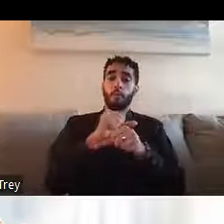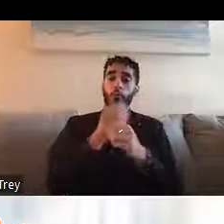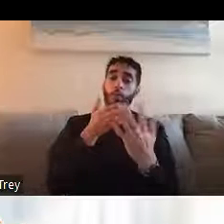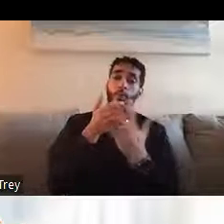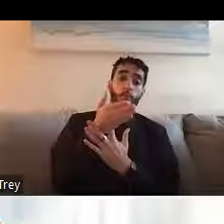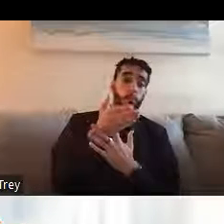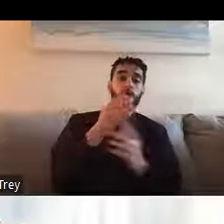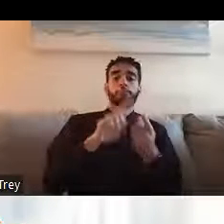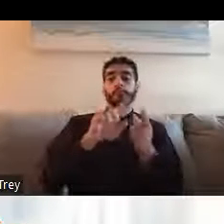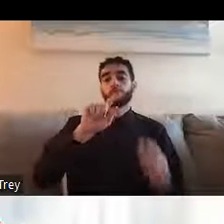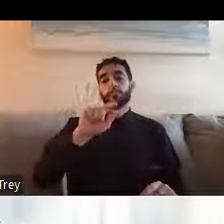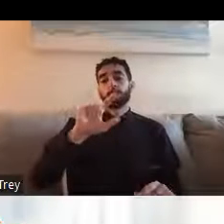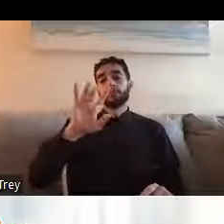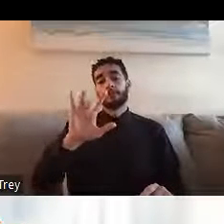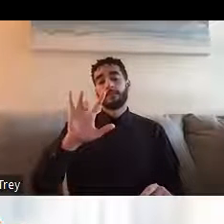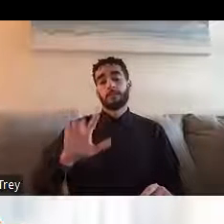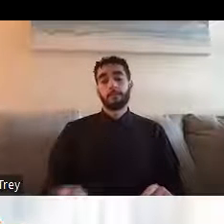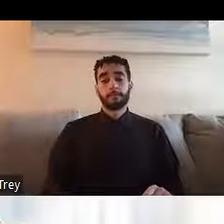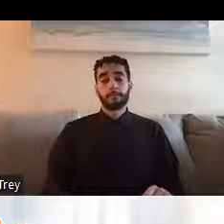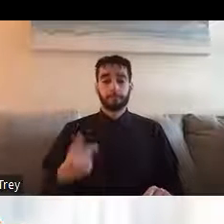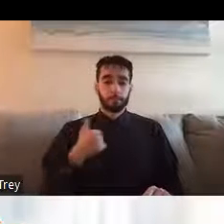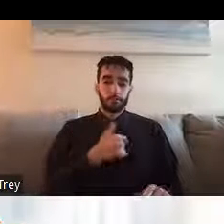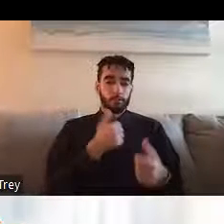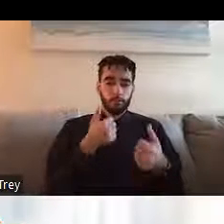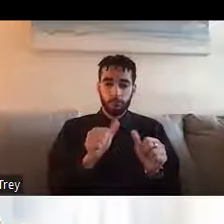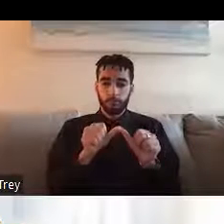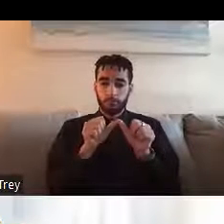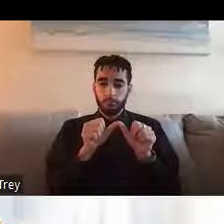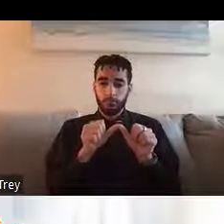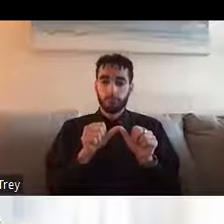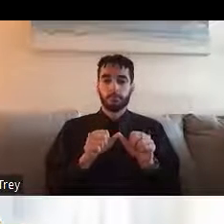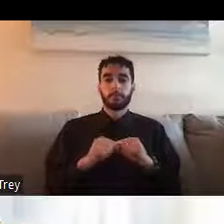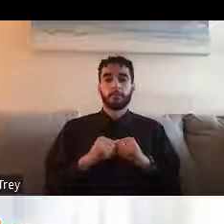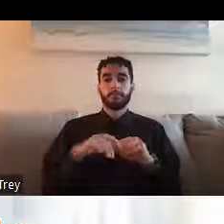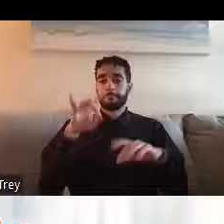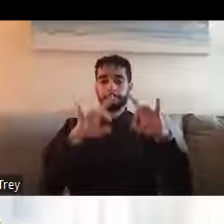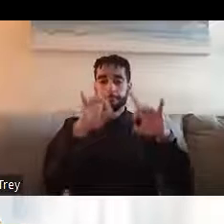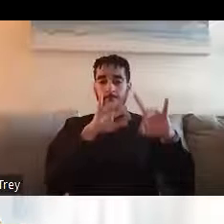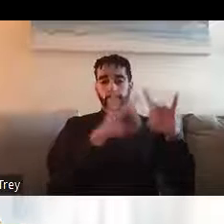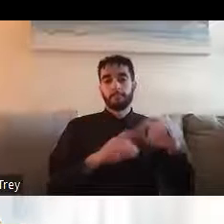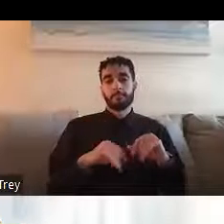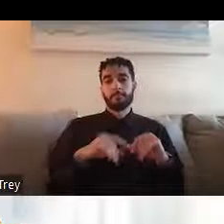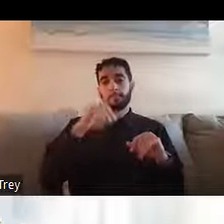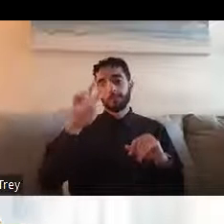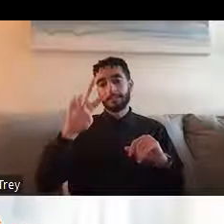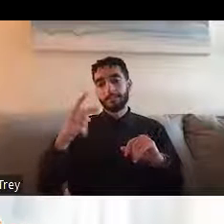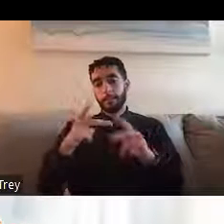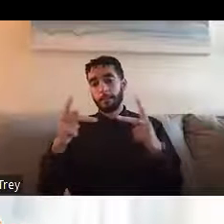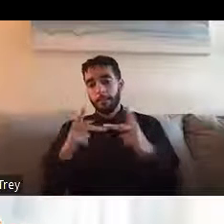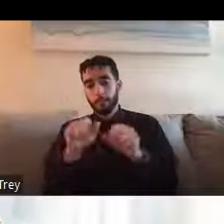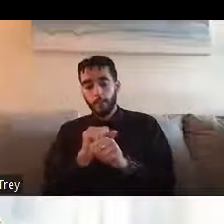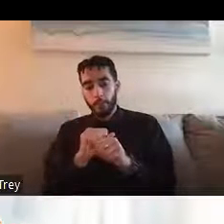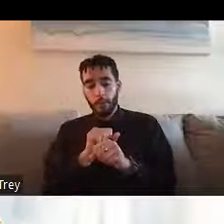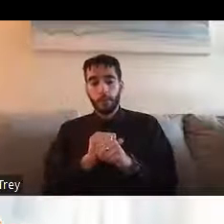2025. We plan to continue to fund the 6 pilot local health departments for a second phase of work and intended to fund